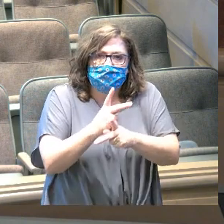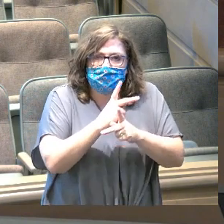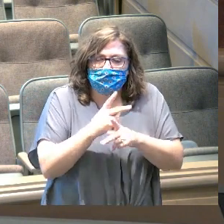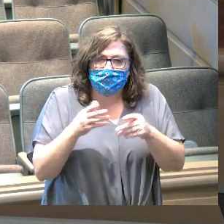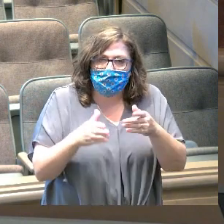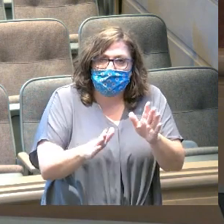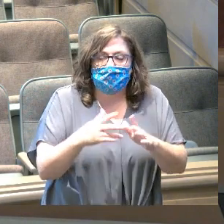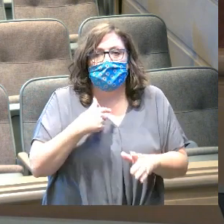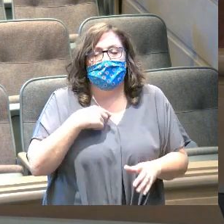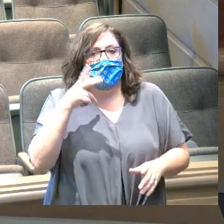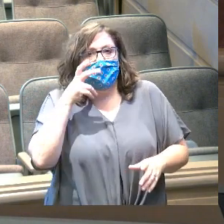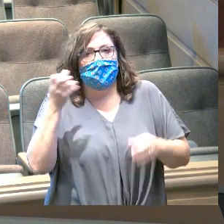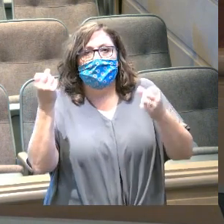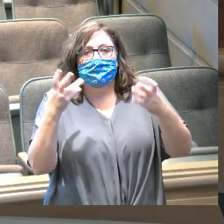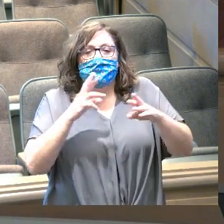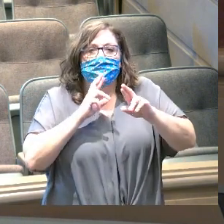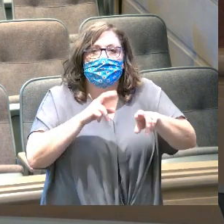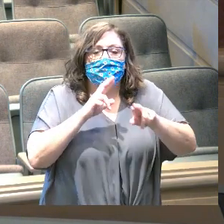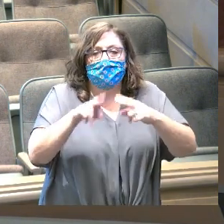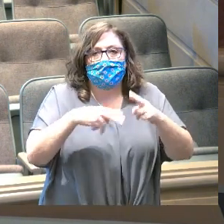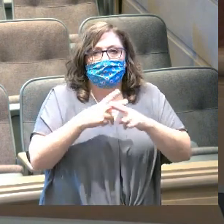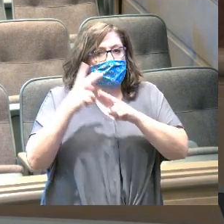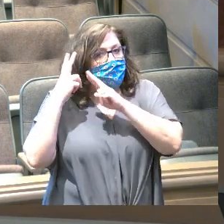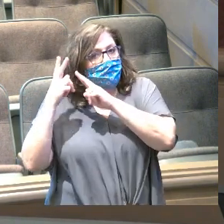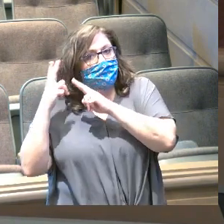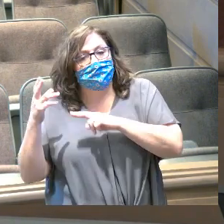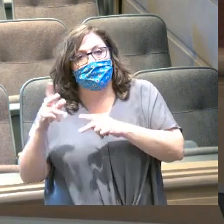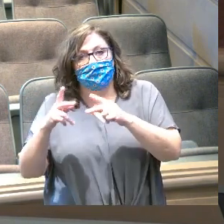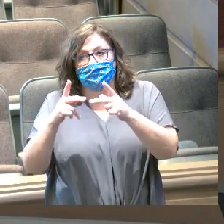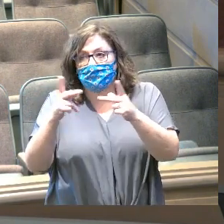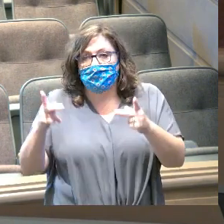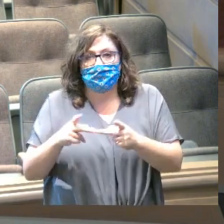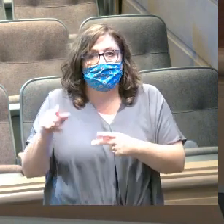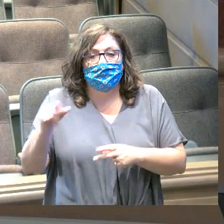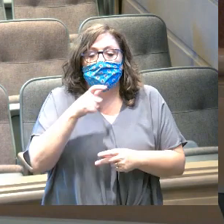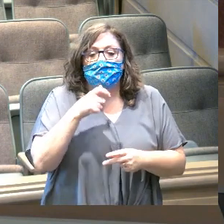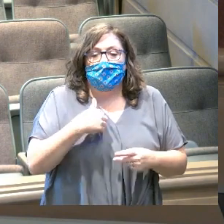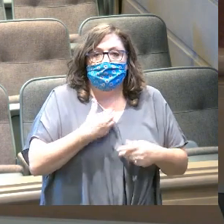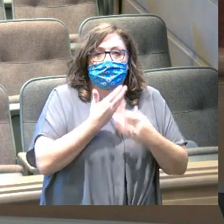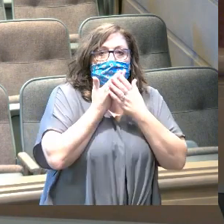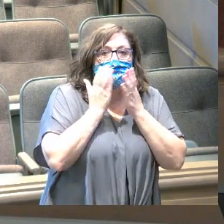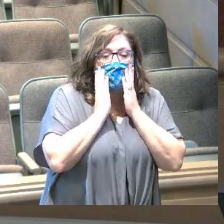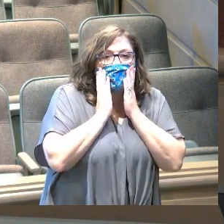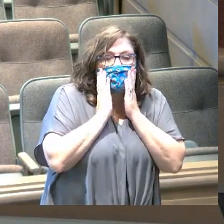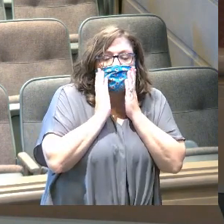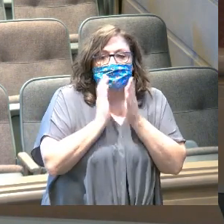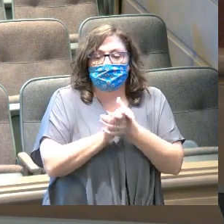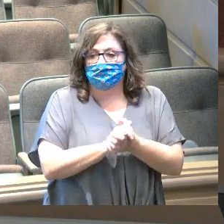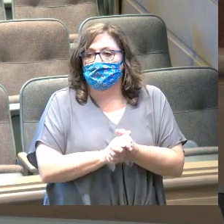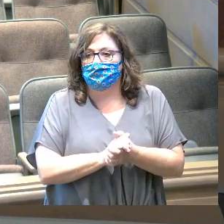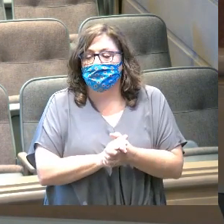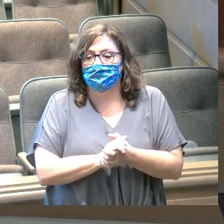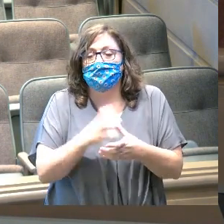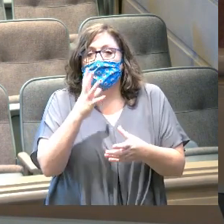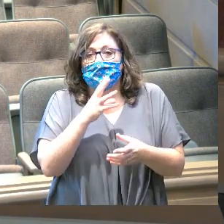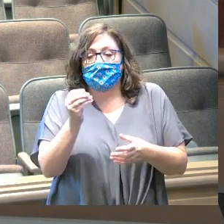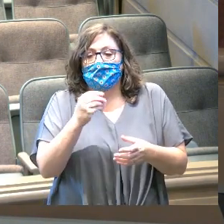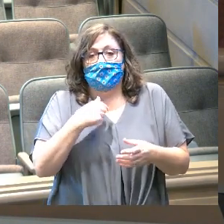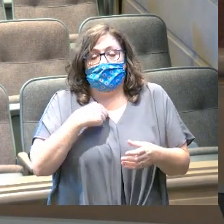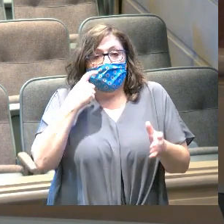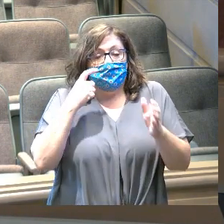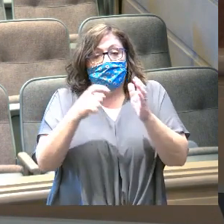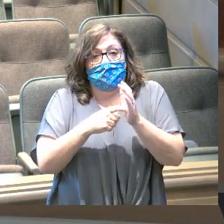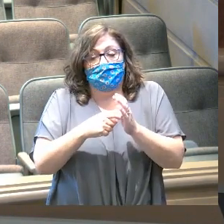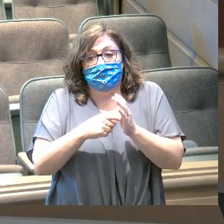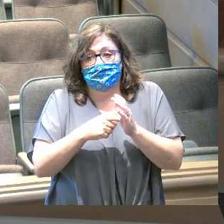great reports about barbershops and the people wearing masks and taking every single precaution possible. And I've also noticed that